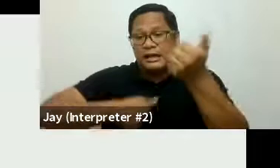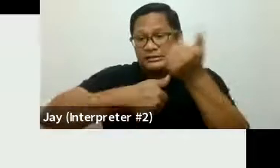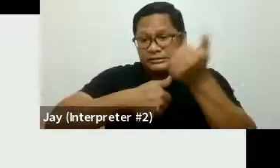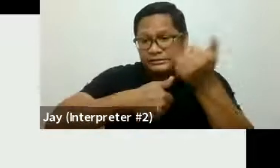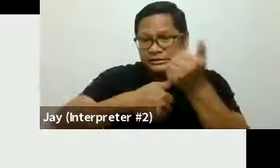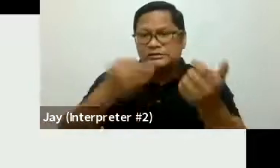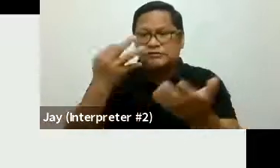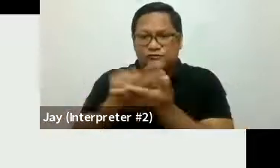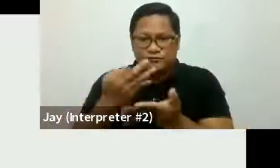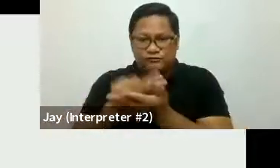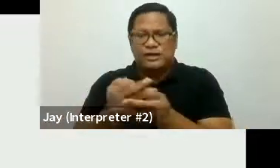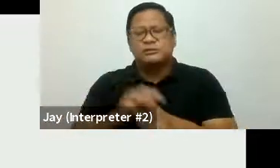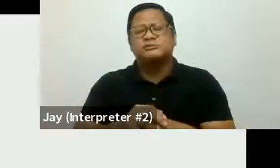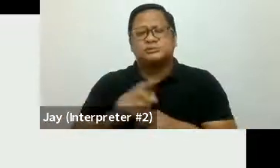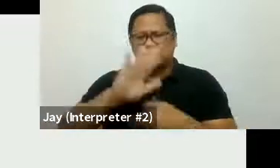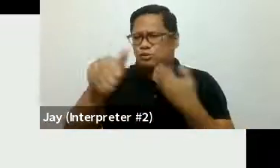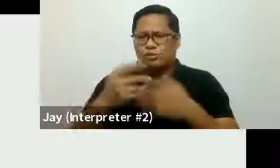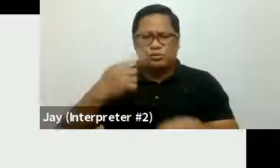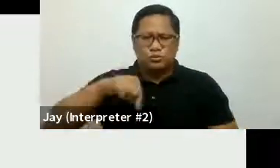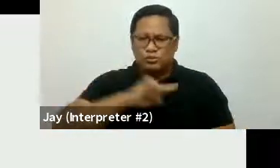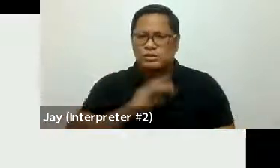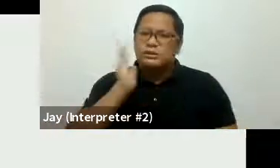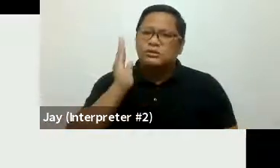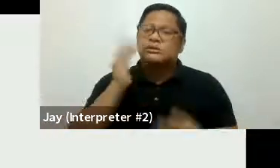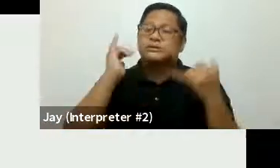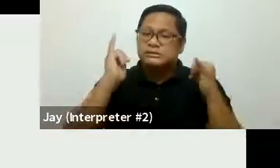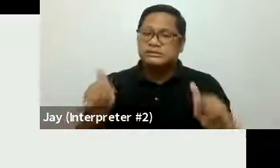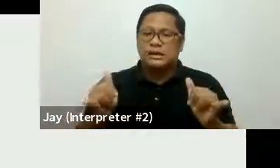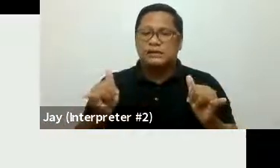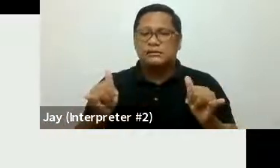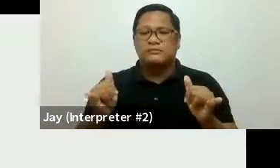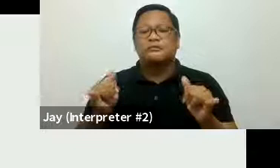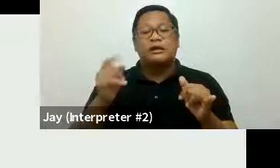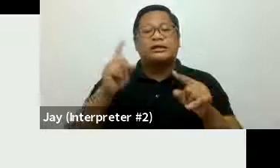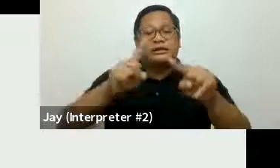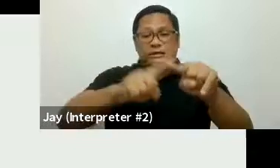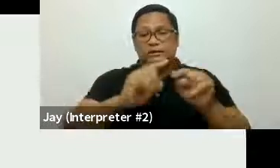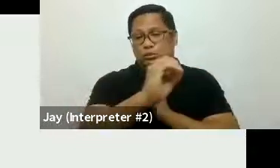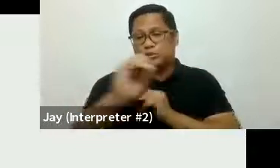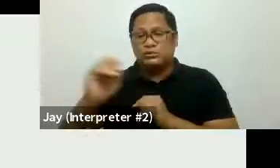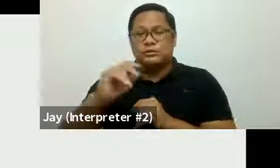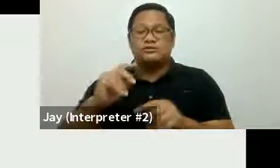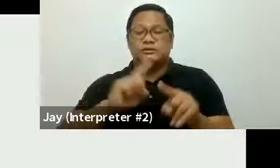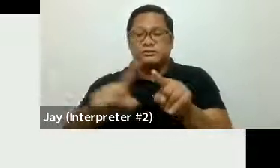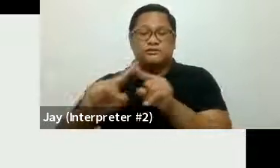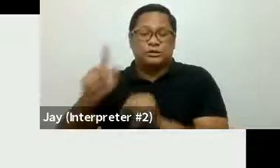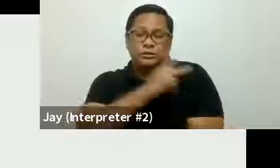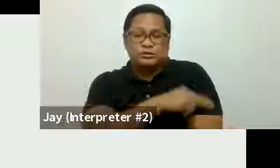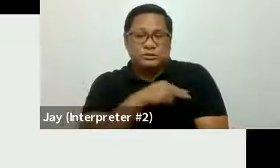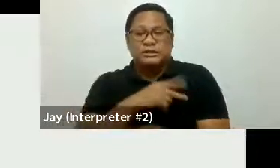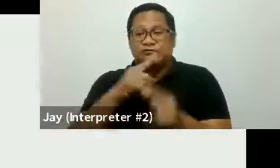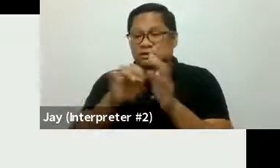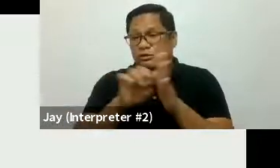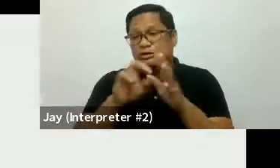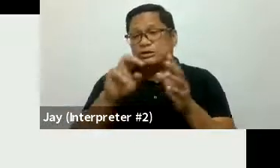indigent patients, which we all know is also still for hospitals. And so now you make the